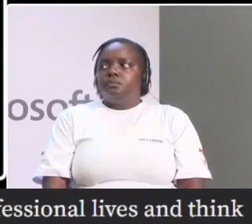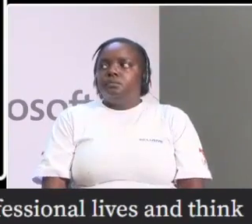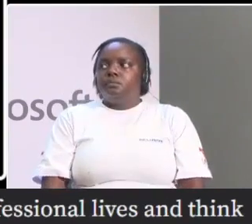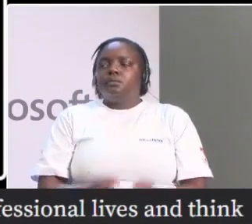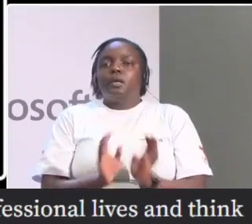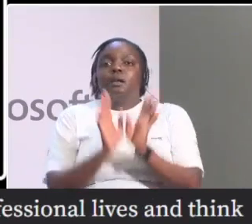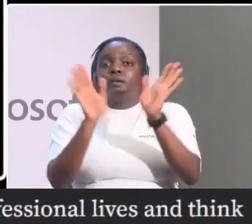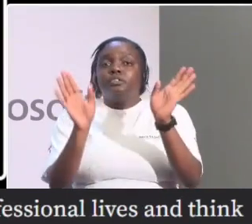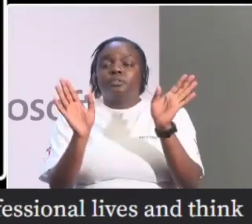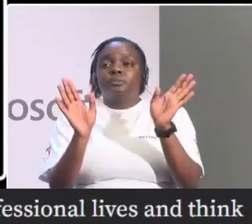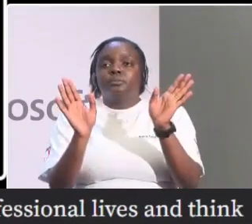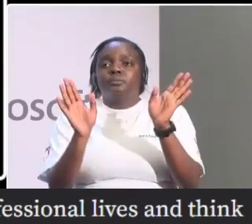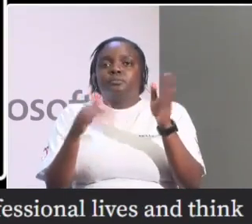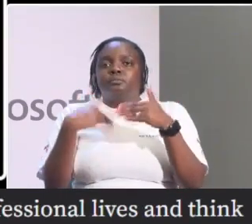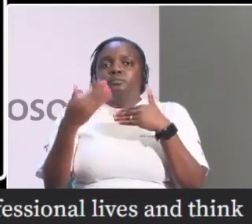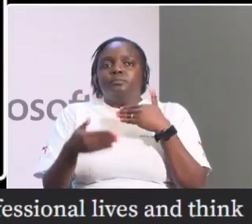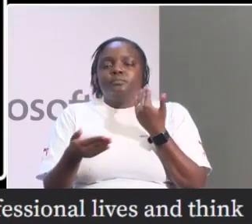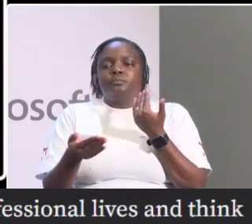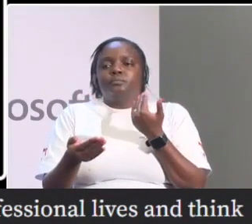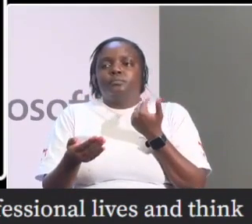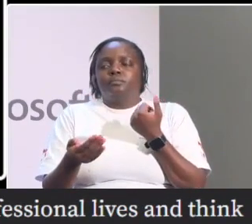So clarity, next slide.